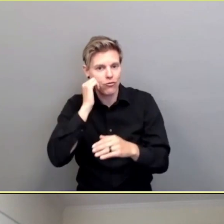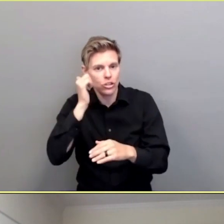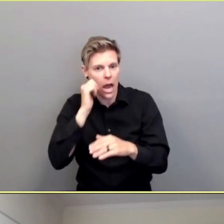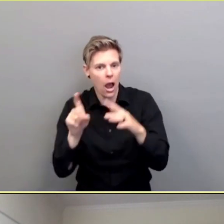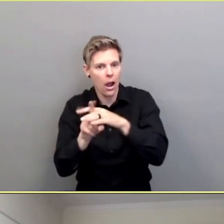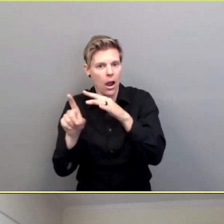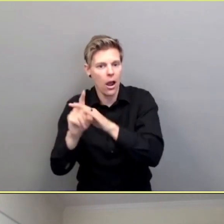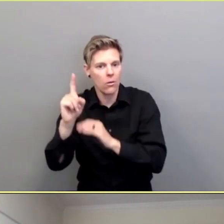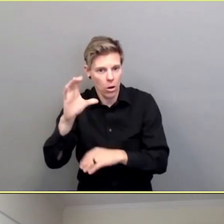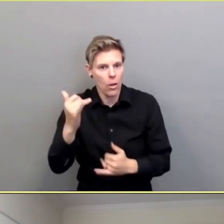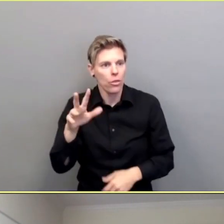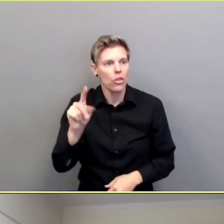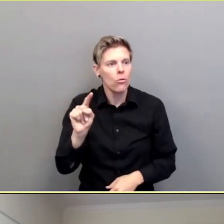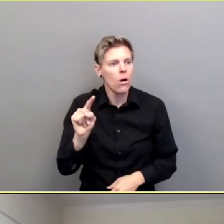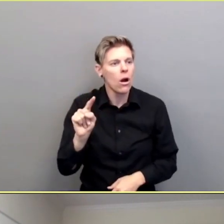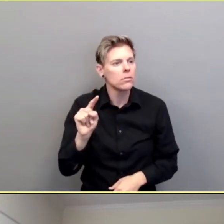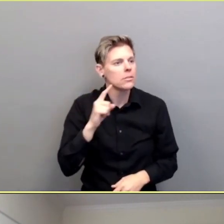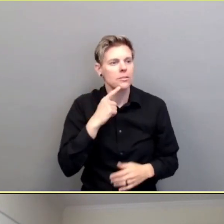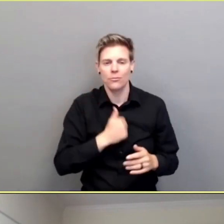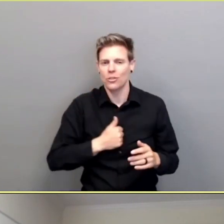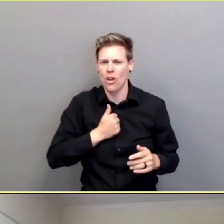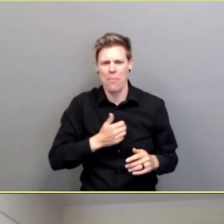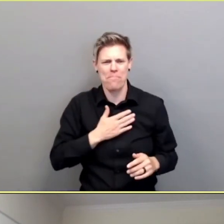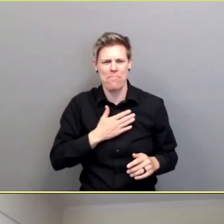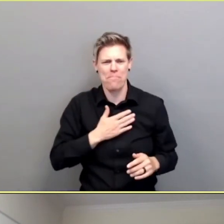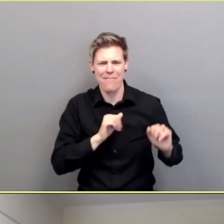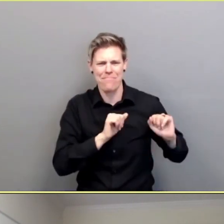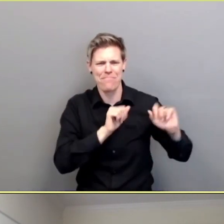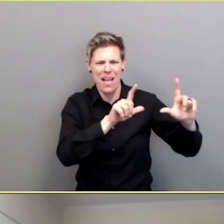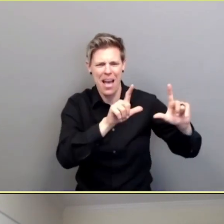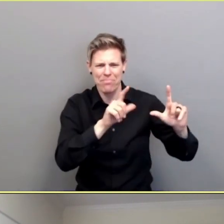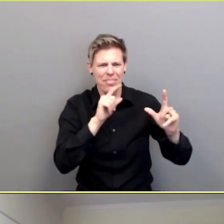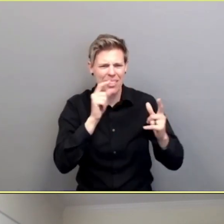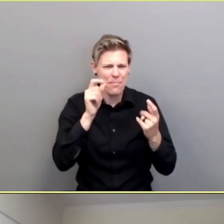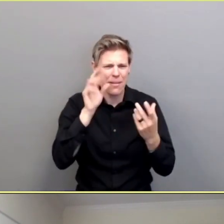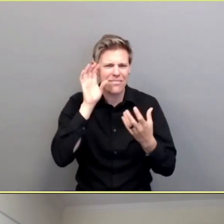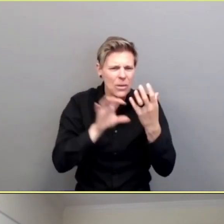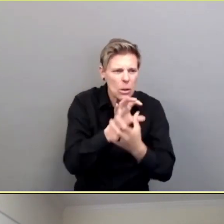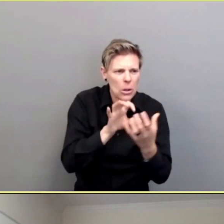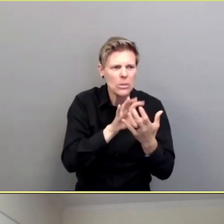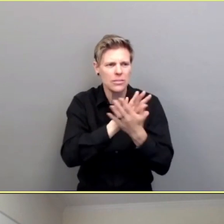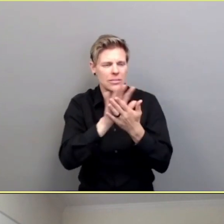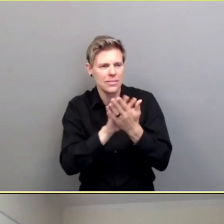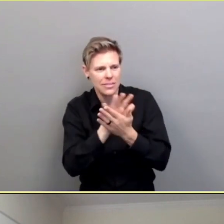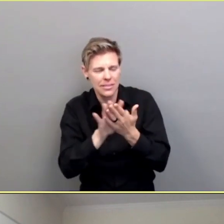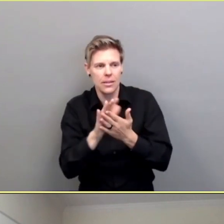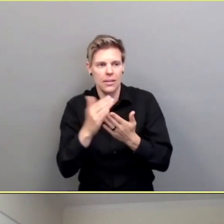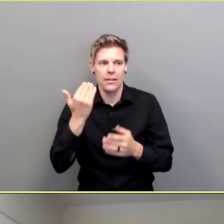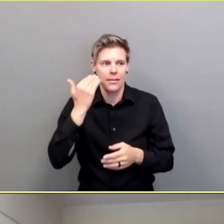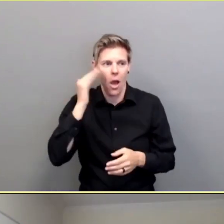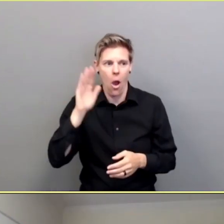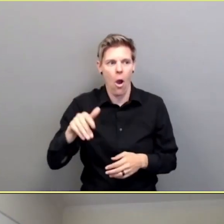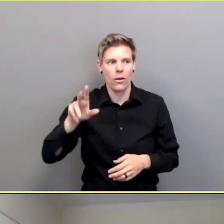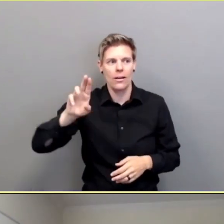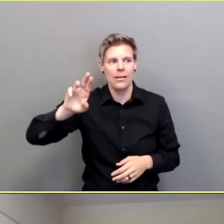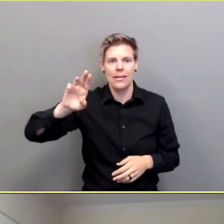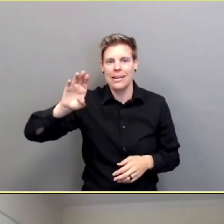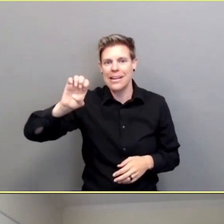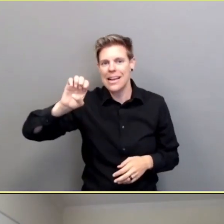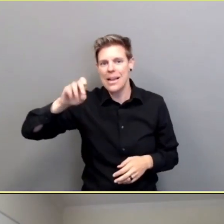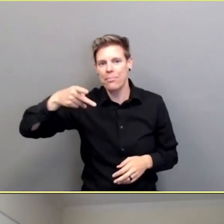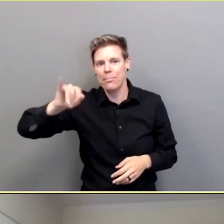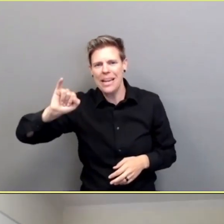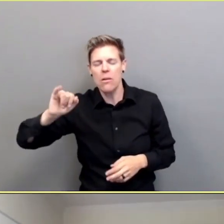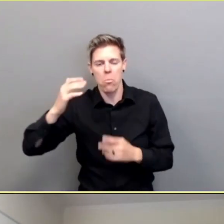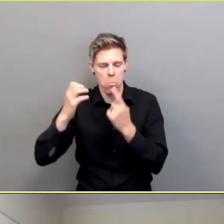confusing, because only epidemiologists think of anything in terms of per 100,000. And so, but they're really used to it. So